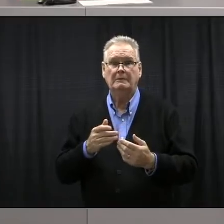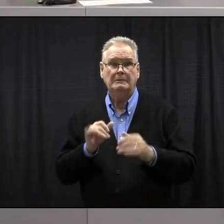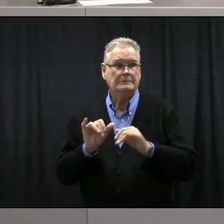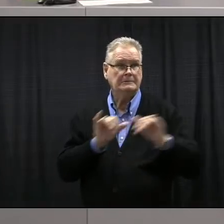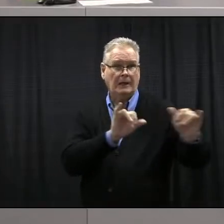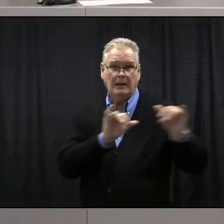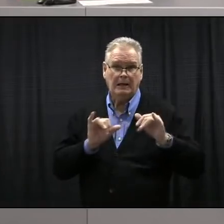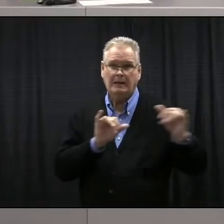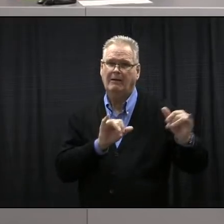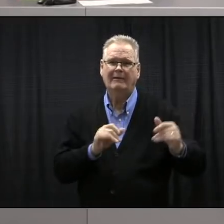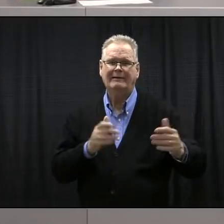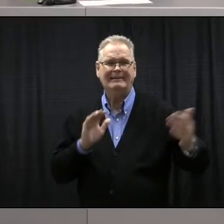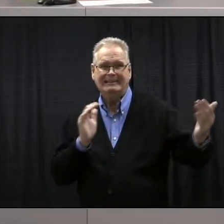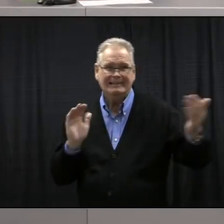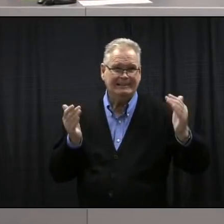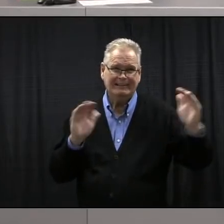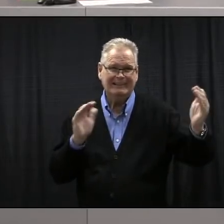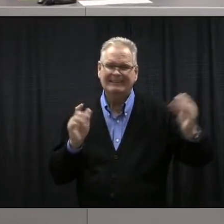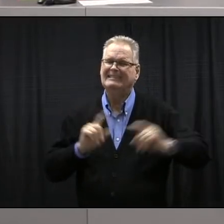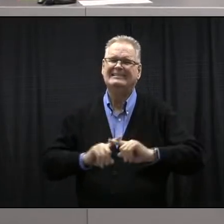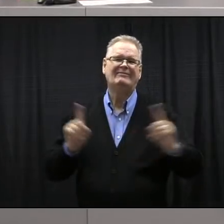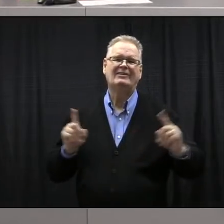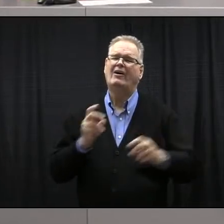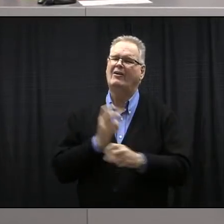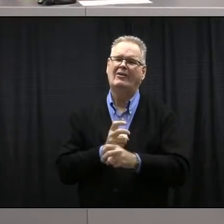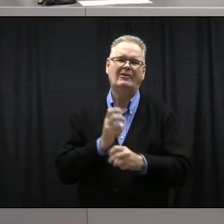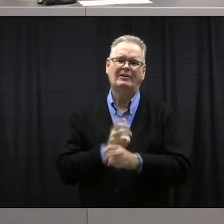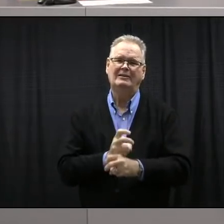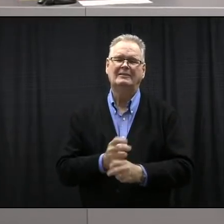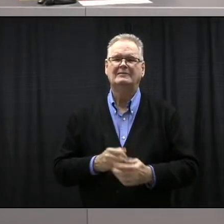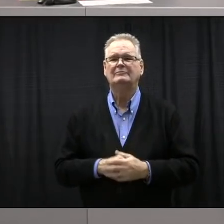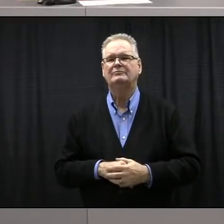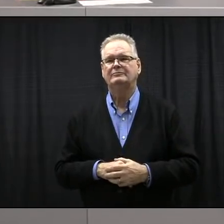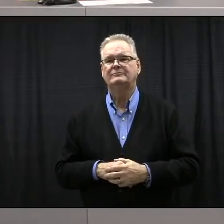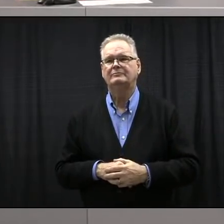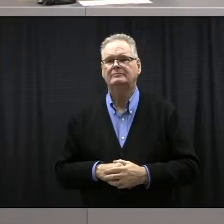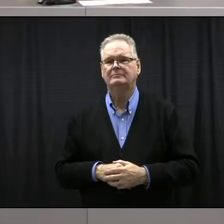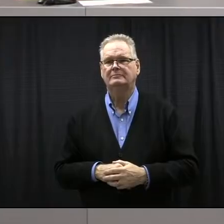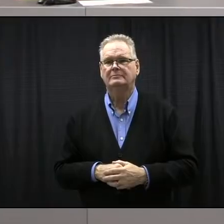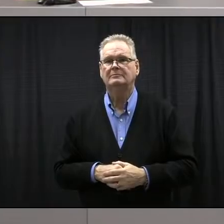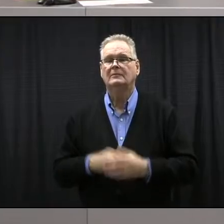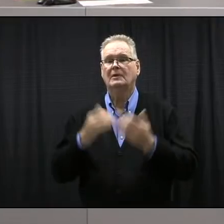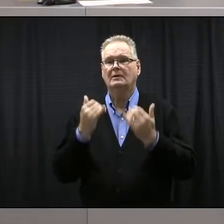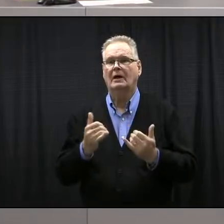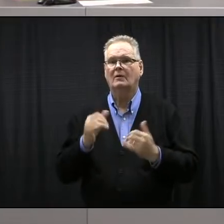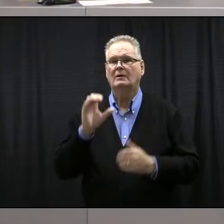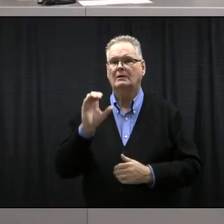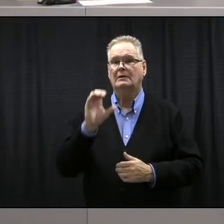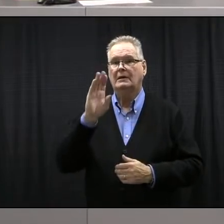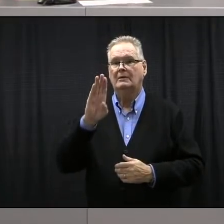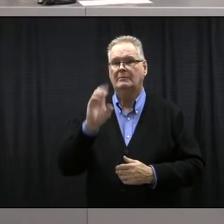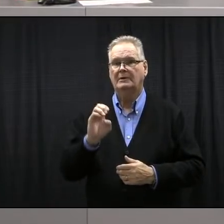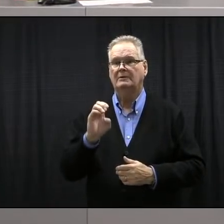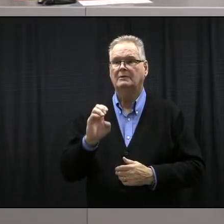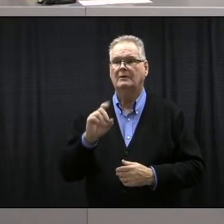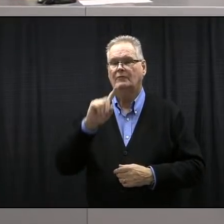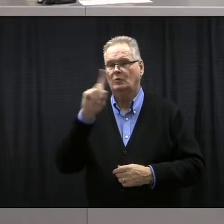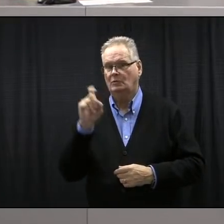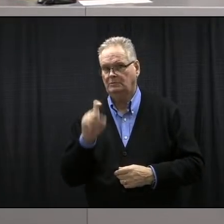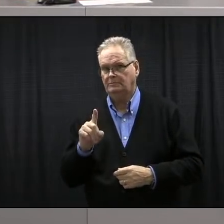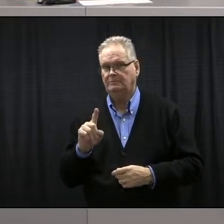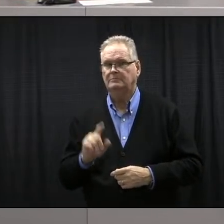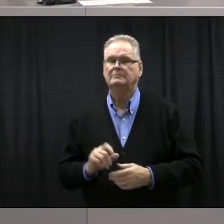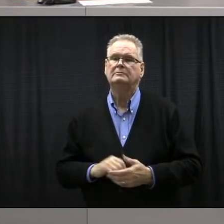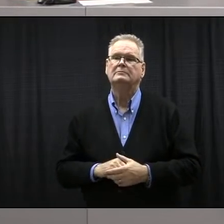Our next questions are from Peter Cowan with CBC. Please go ahead and make your way to the mic. Thank you. Dr. Fitzgerald, I'm wondering,